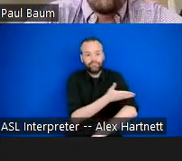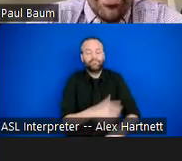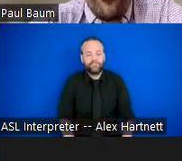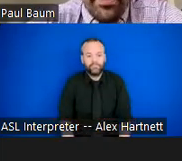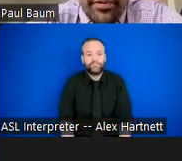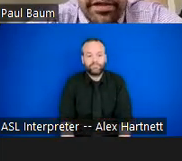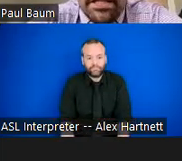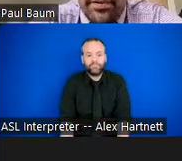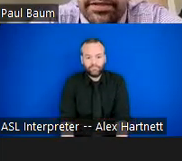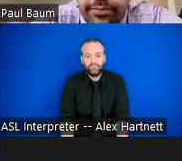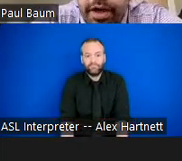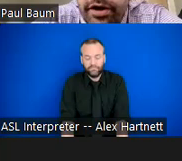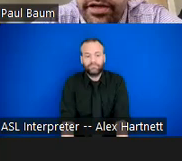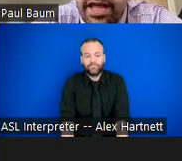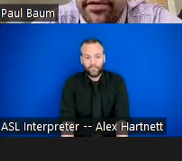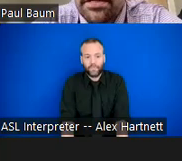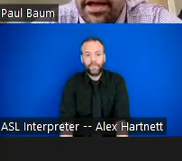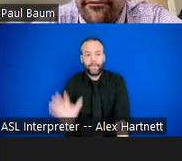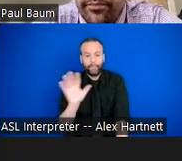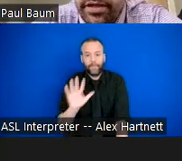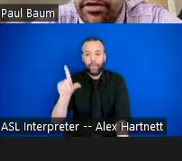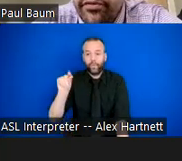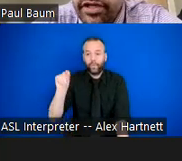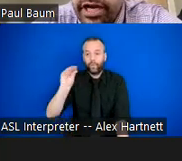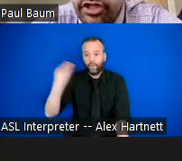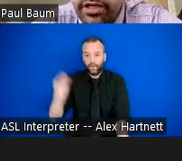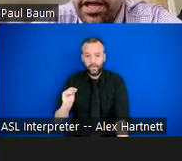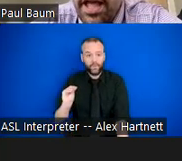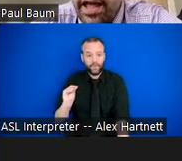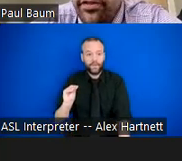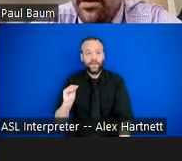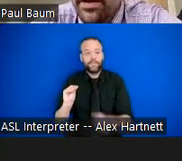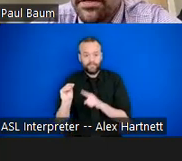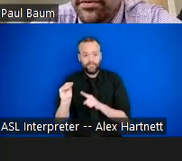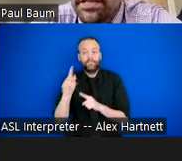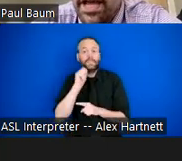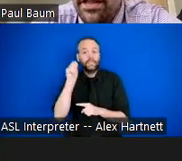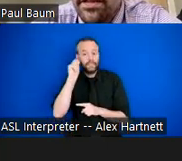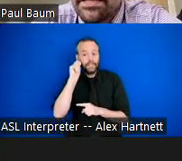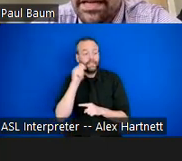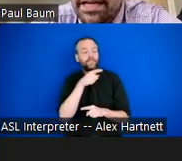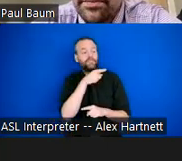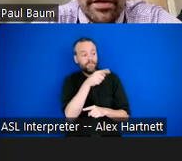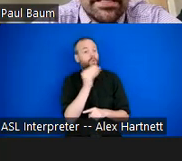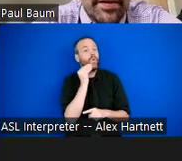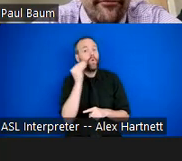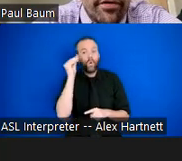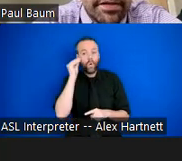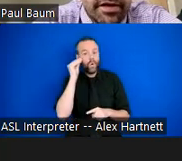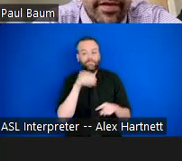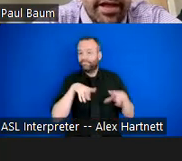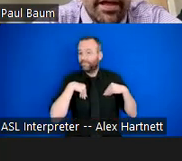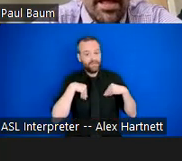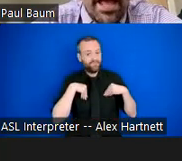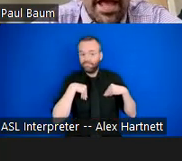Approximately 1/5 of participants with moderate levels of familial rejection had thought about suicide in the 6 months before